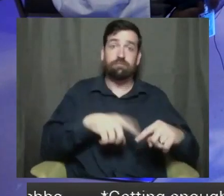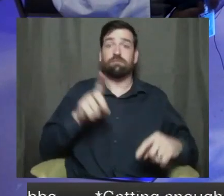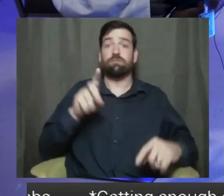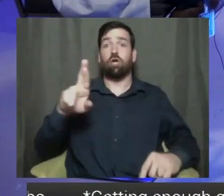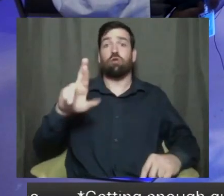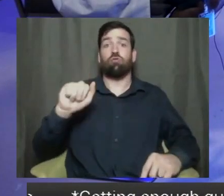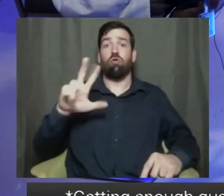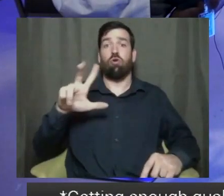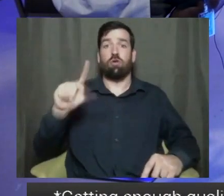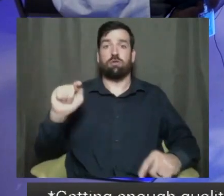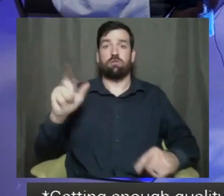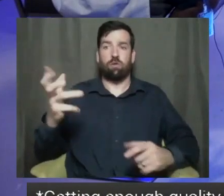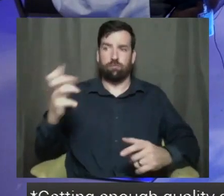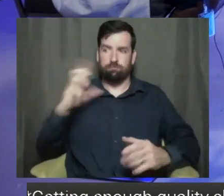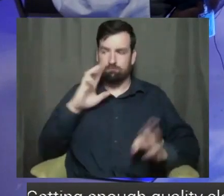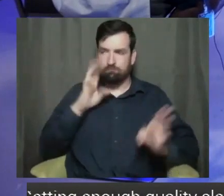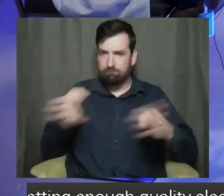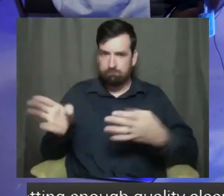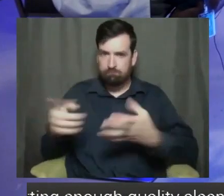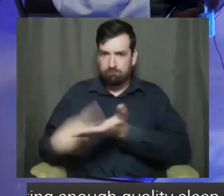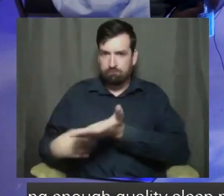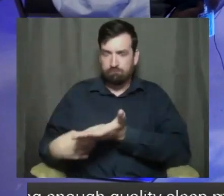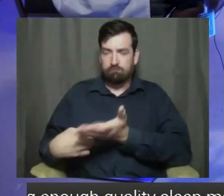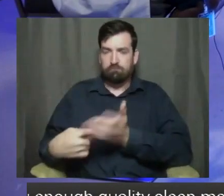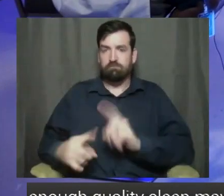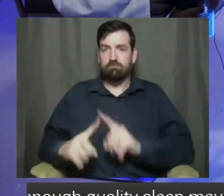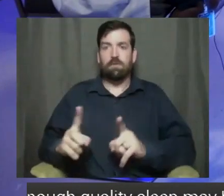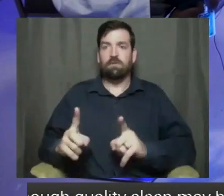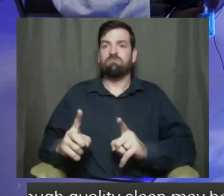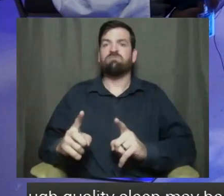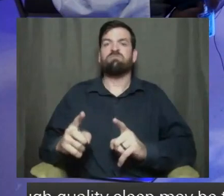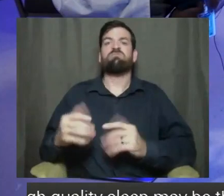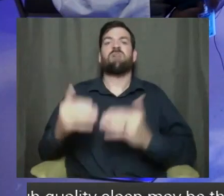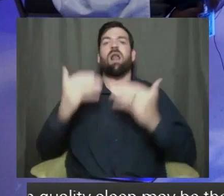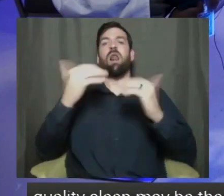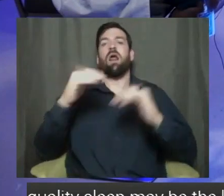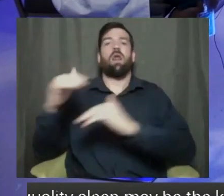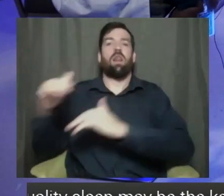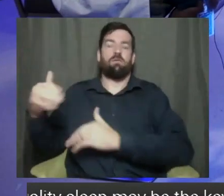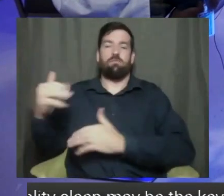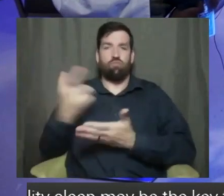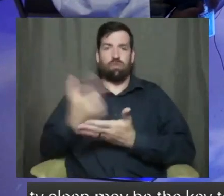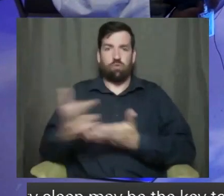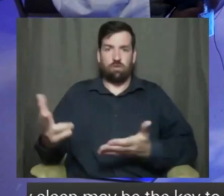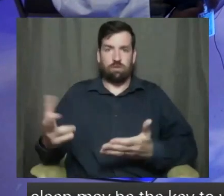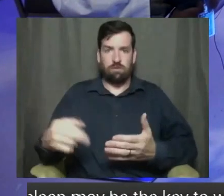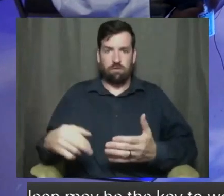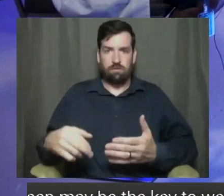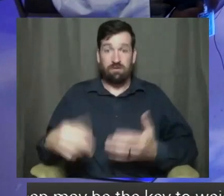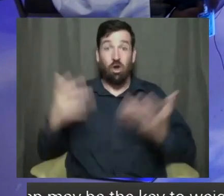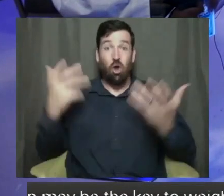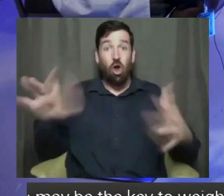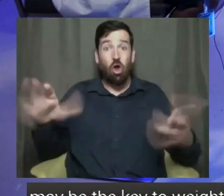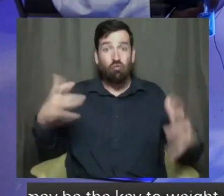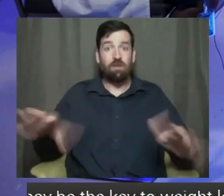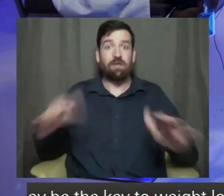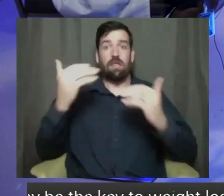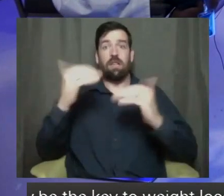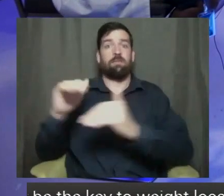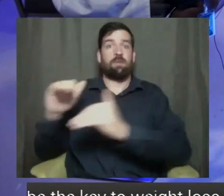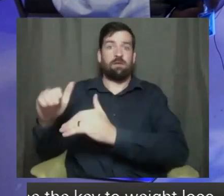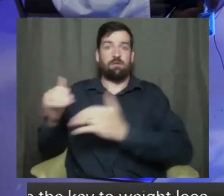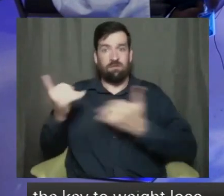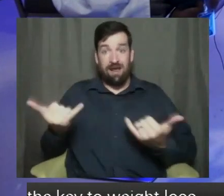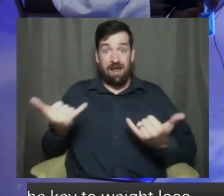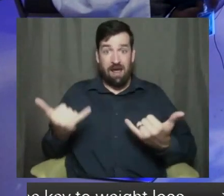that here in just a moment with you. But talk about the limited resources there, and limited already, and now they're going to need it now more than